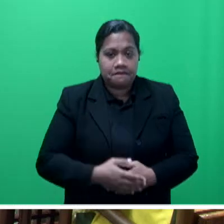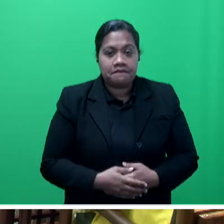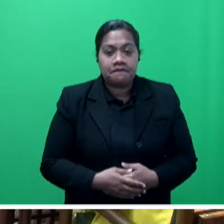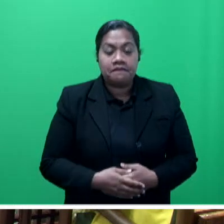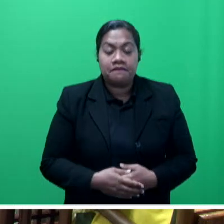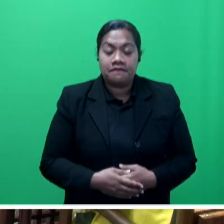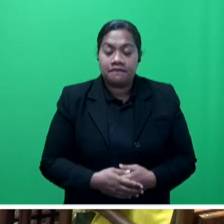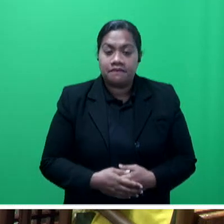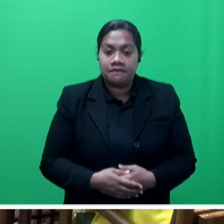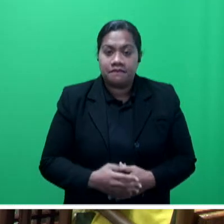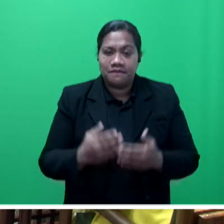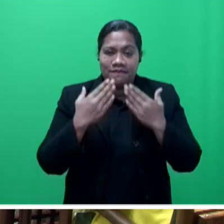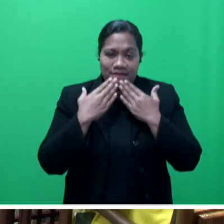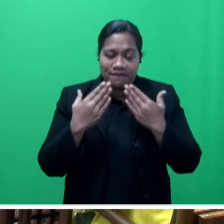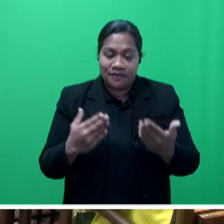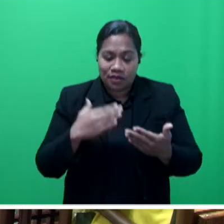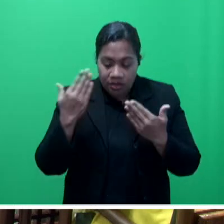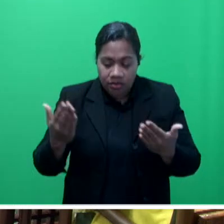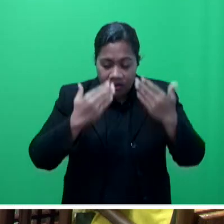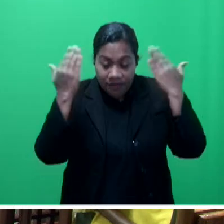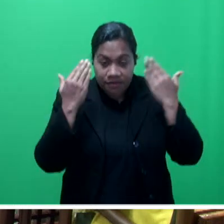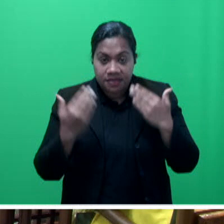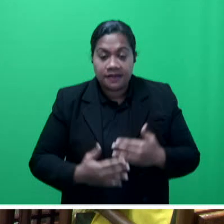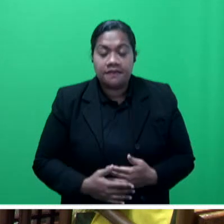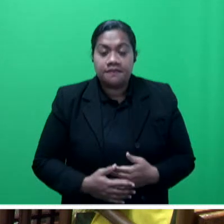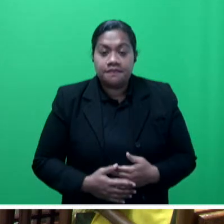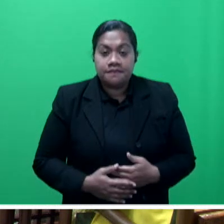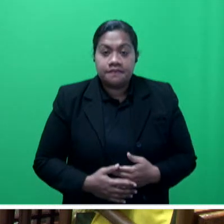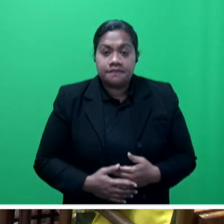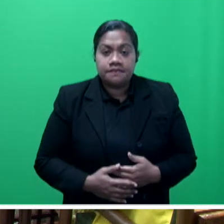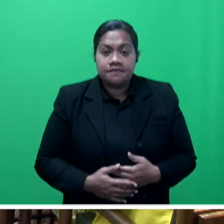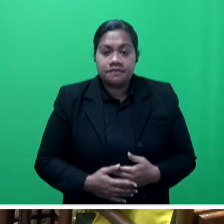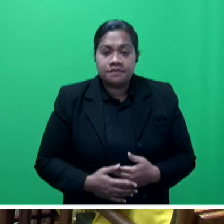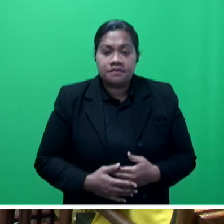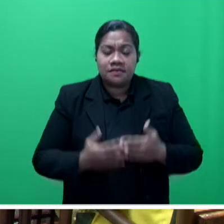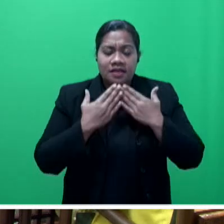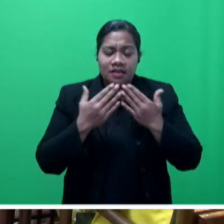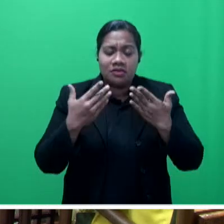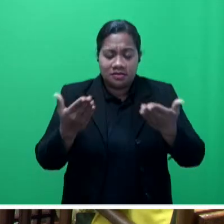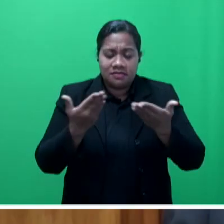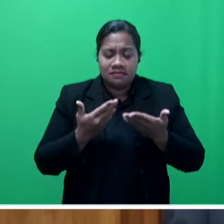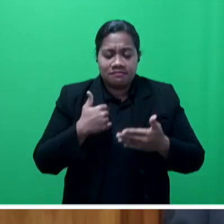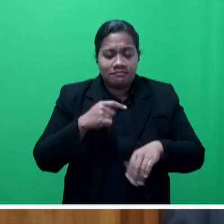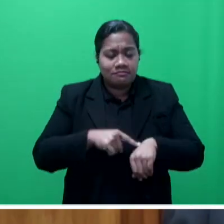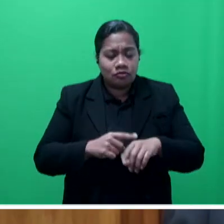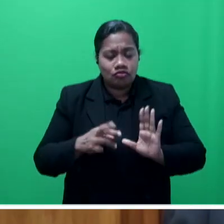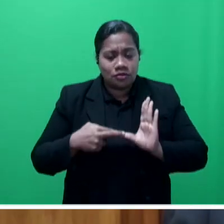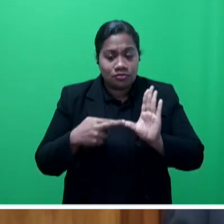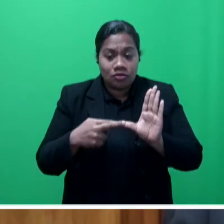Thank you, Honourable Speaker, sir. Mr. Speaker, sir, thank you for giving me the floor to respond to the question by the Honourable